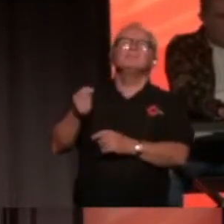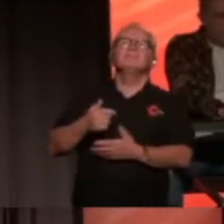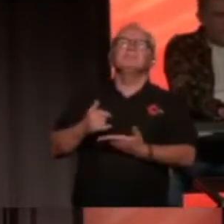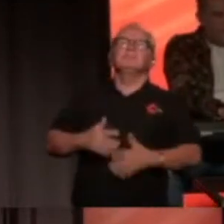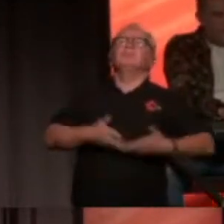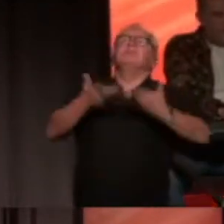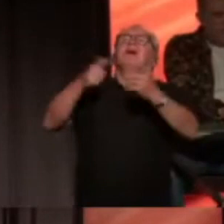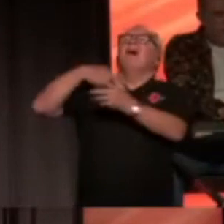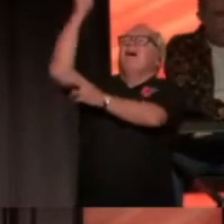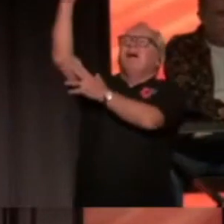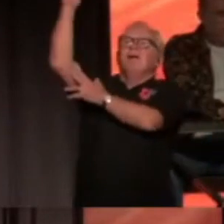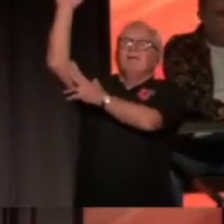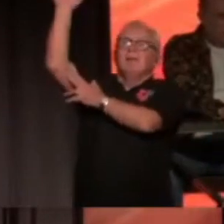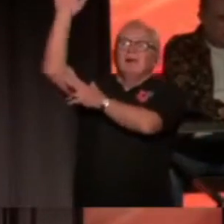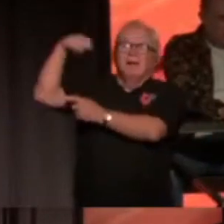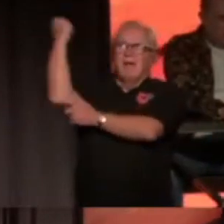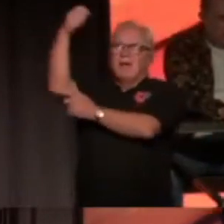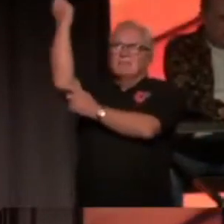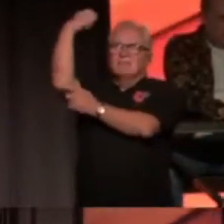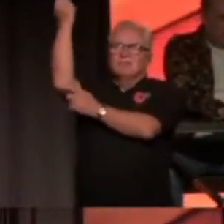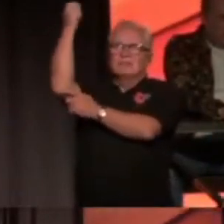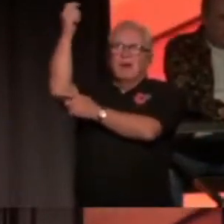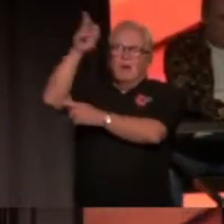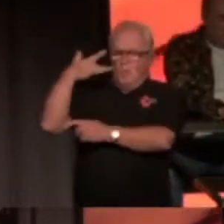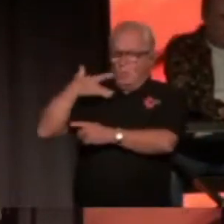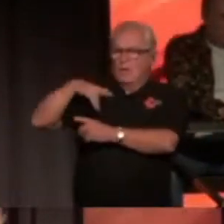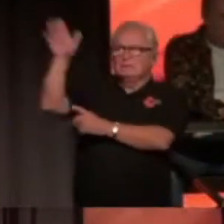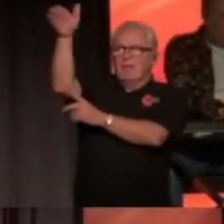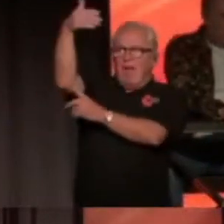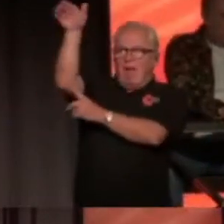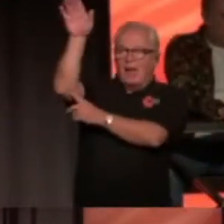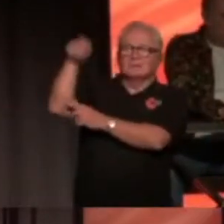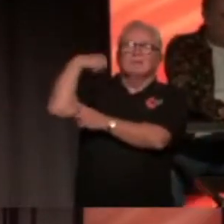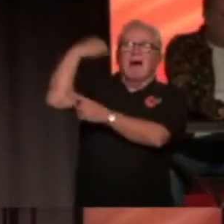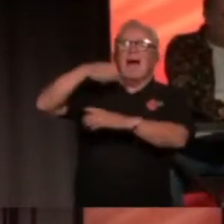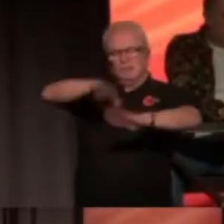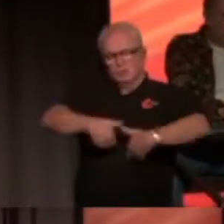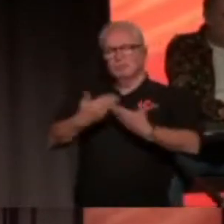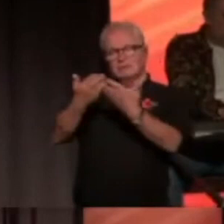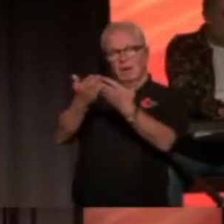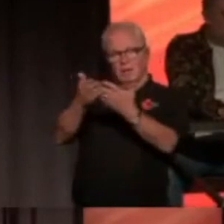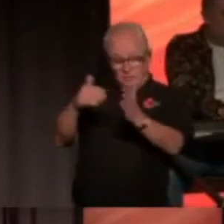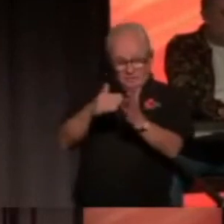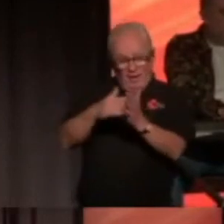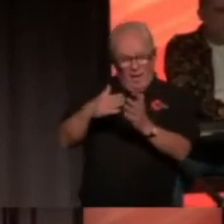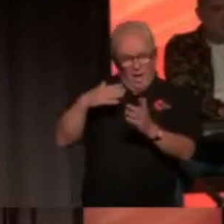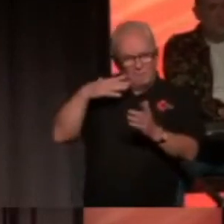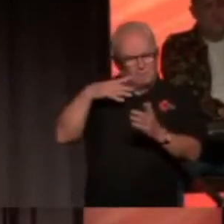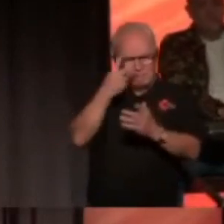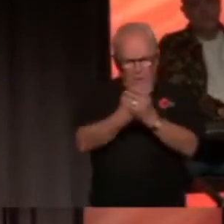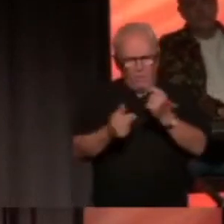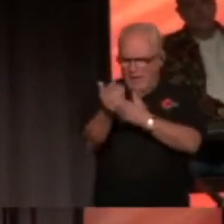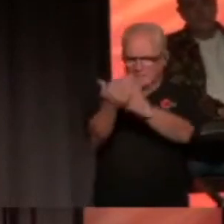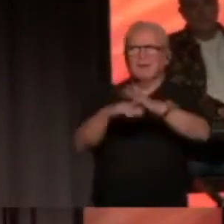I'm done, I'm finished, I can't do no more, I surrender. Come on, is there somebody in here today that would do that? Lift up both them hands and